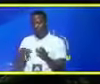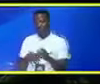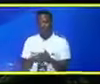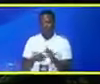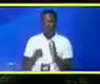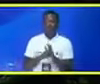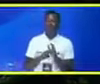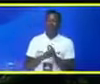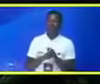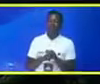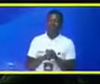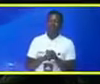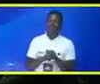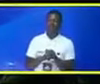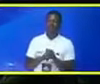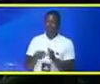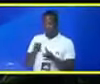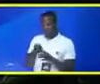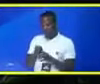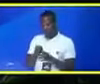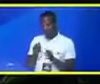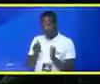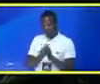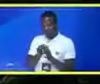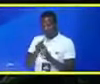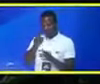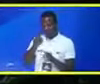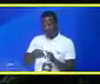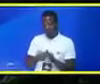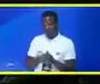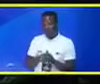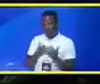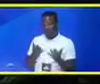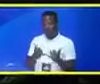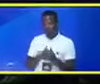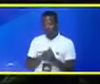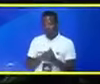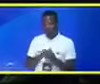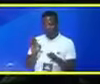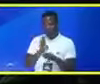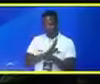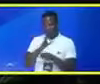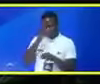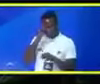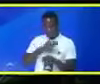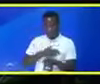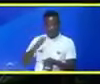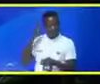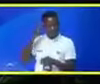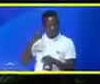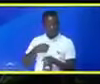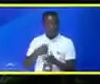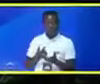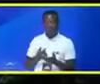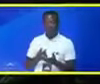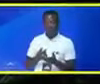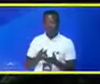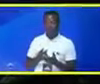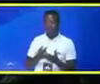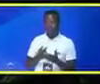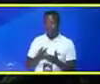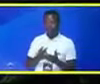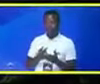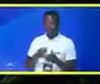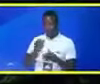me. This may be the key that your ministry needs at this point. Businessman, hear me. Politician, hear me. This may be the